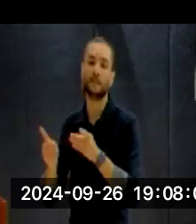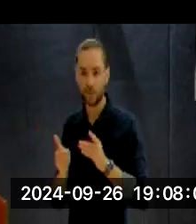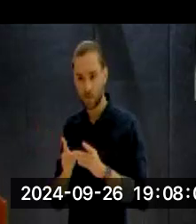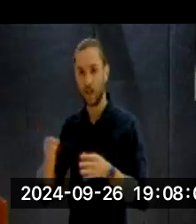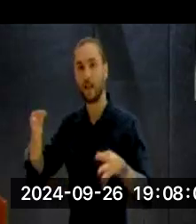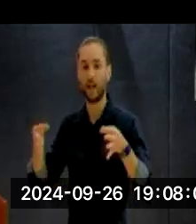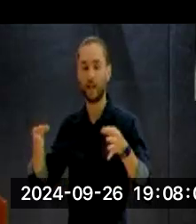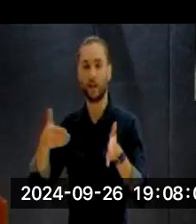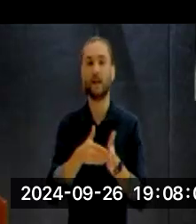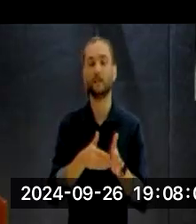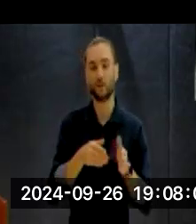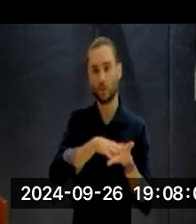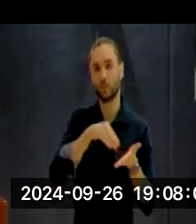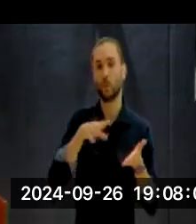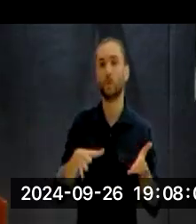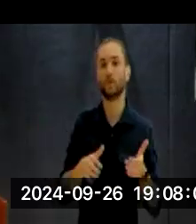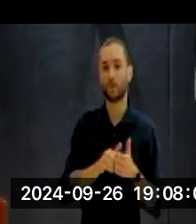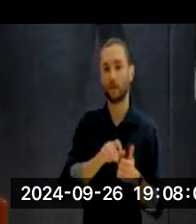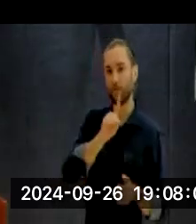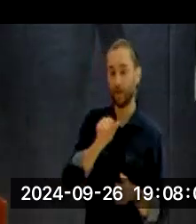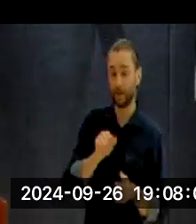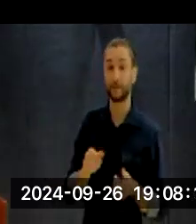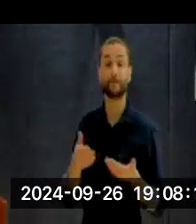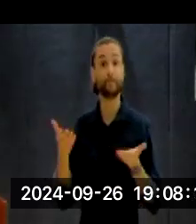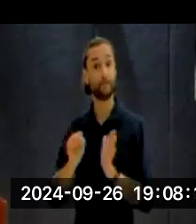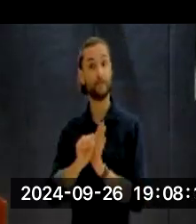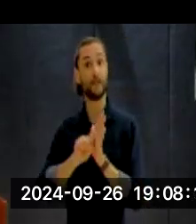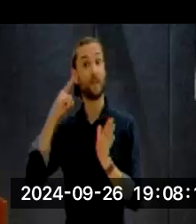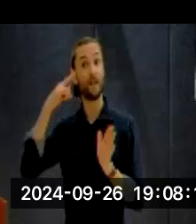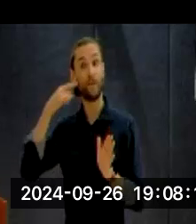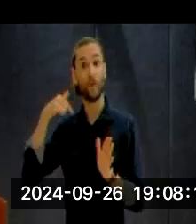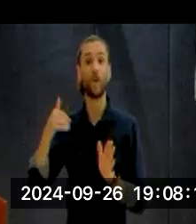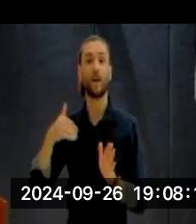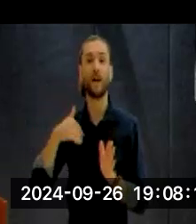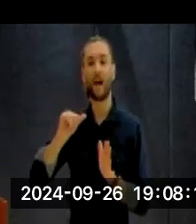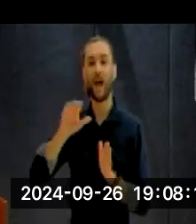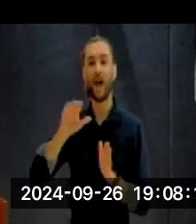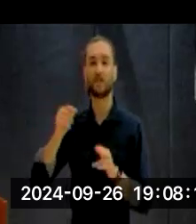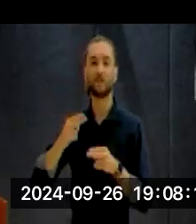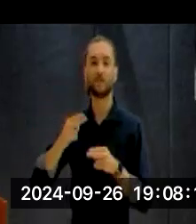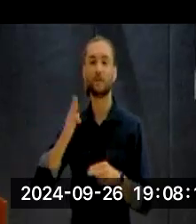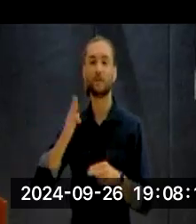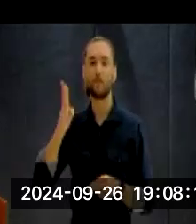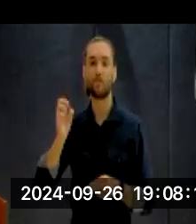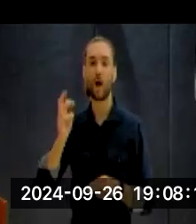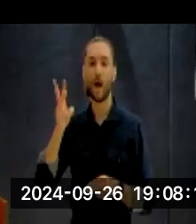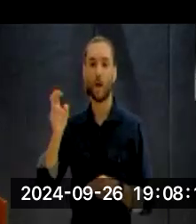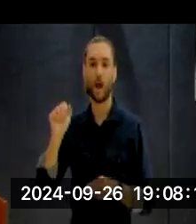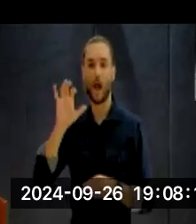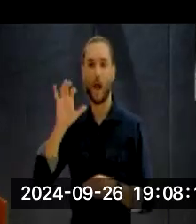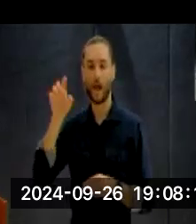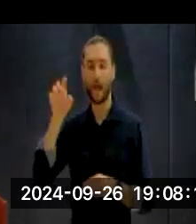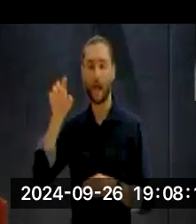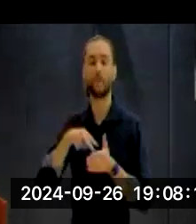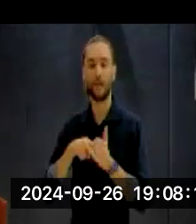with disabilities. In California, we have the Brown Act to ensure that decisions are made by